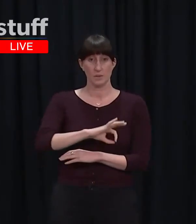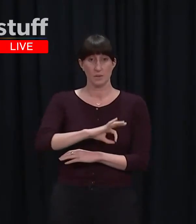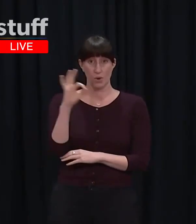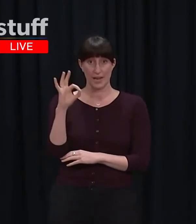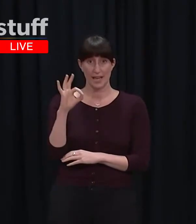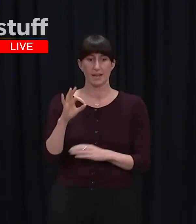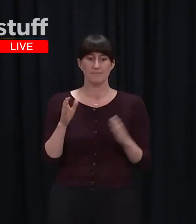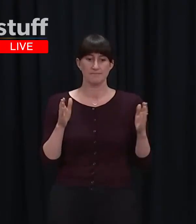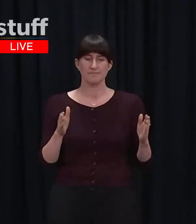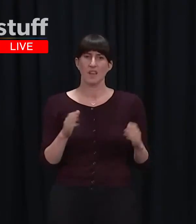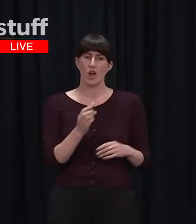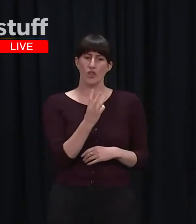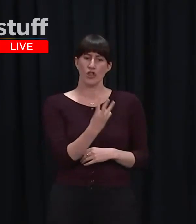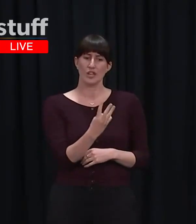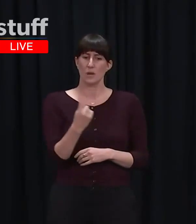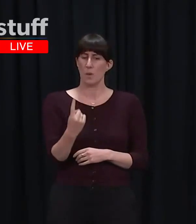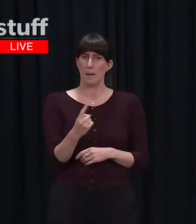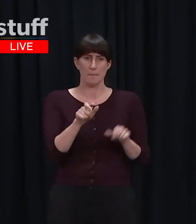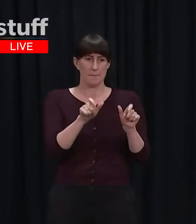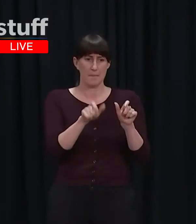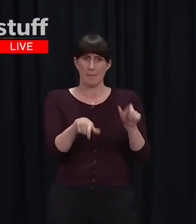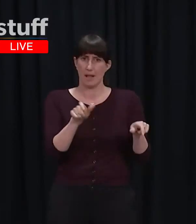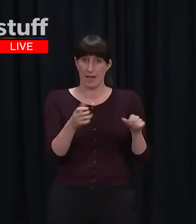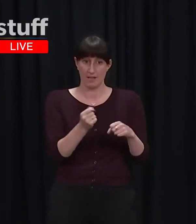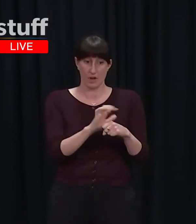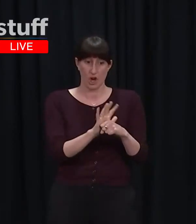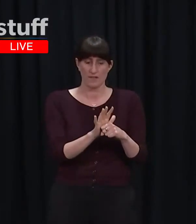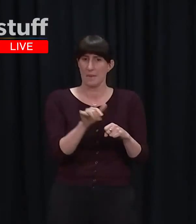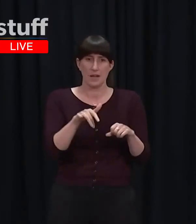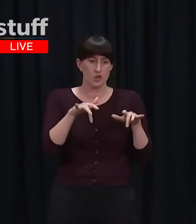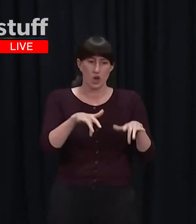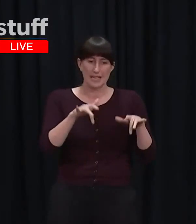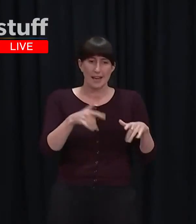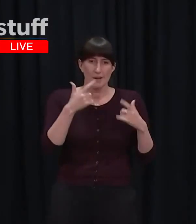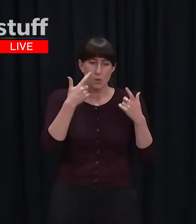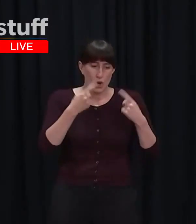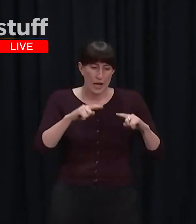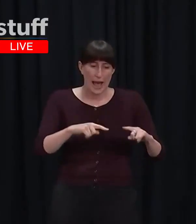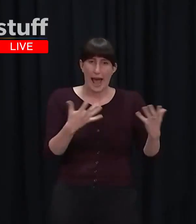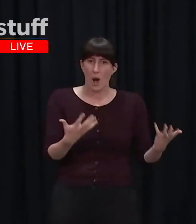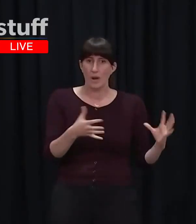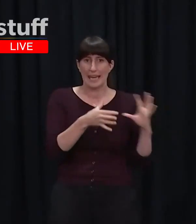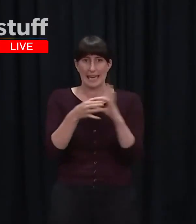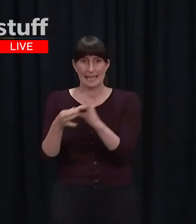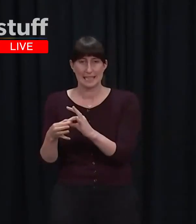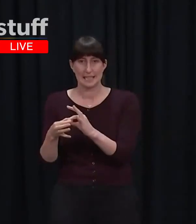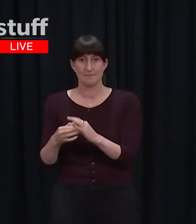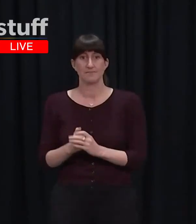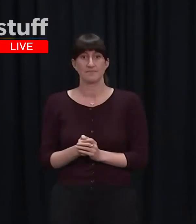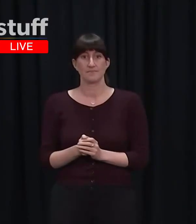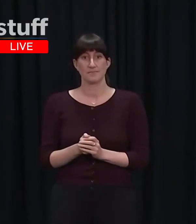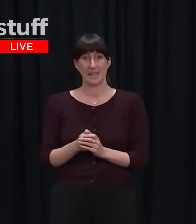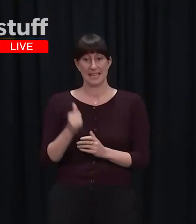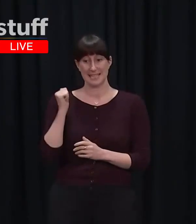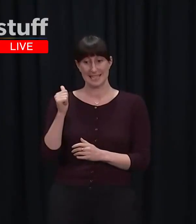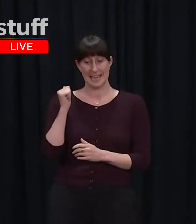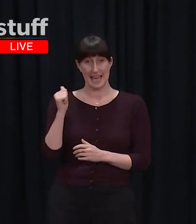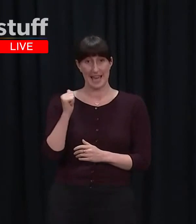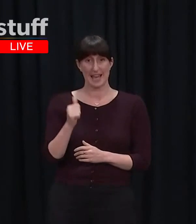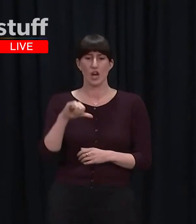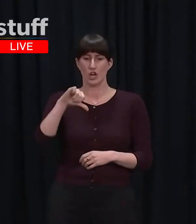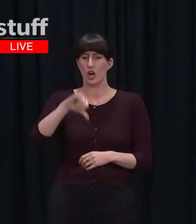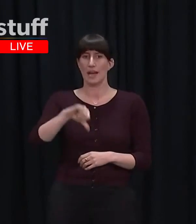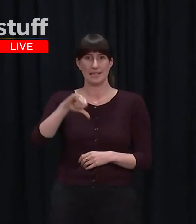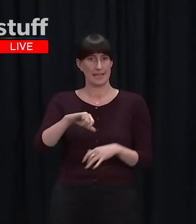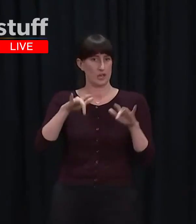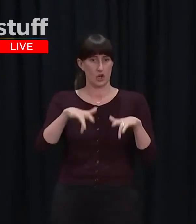today's cases are yet to be linked, with interviews underway. And of the 79 cases reported yesterday, just 19 remain unlinked at